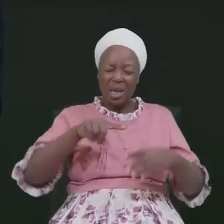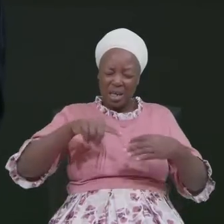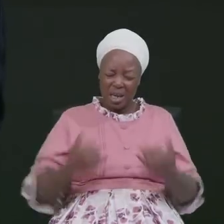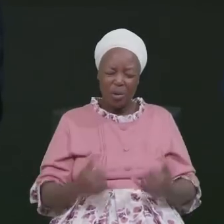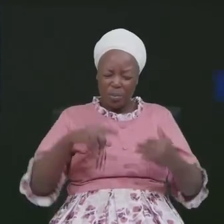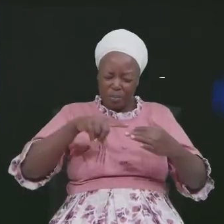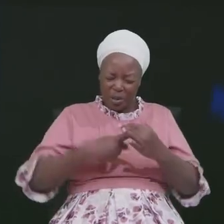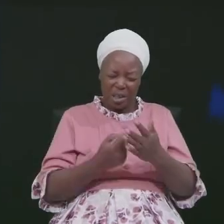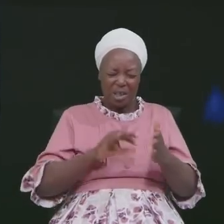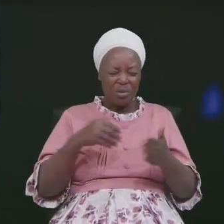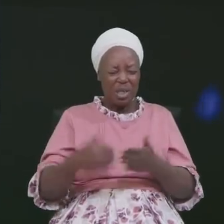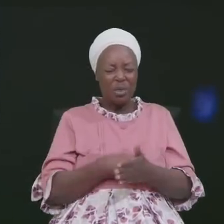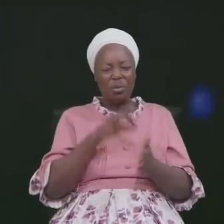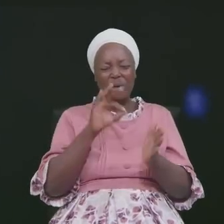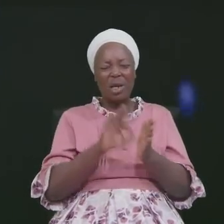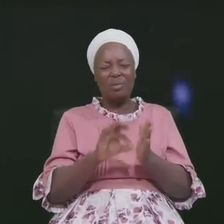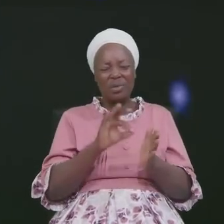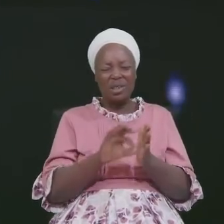counting.